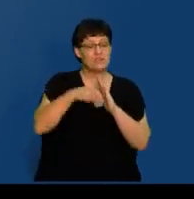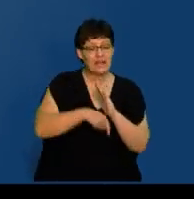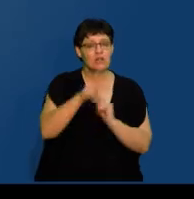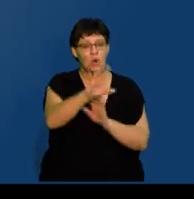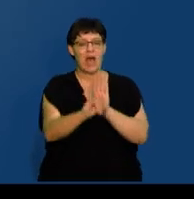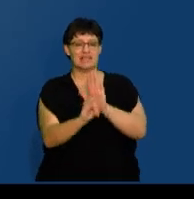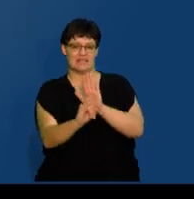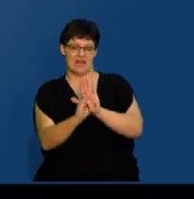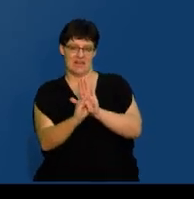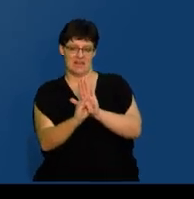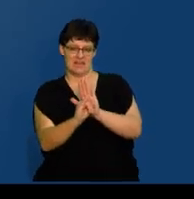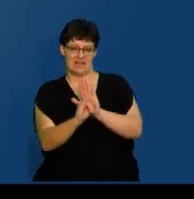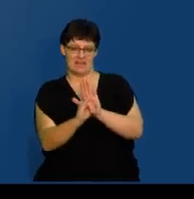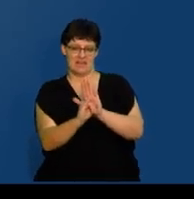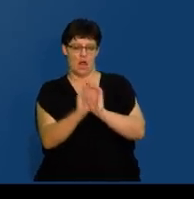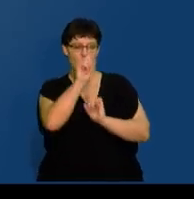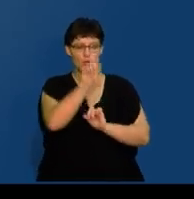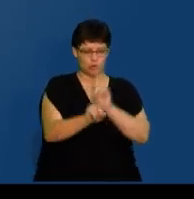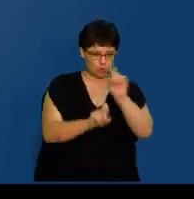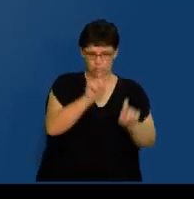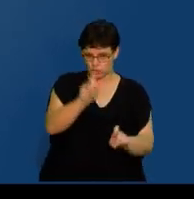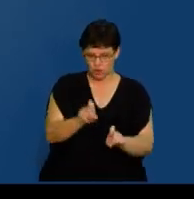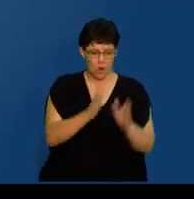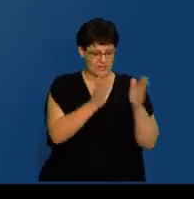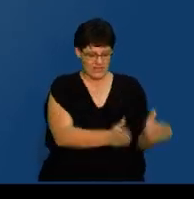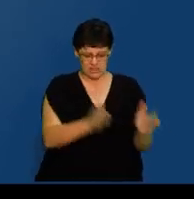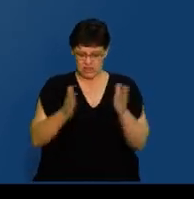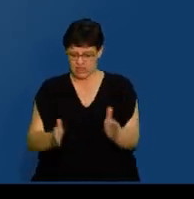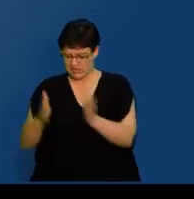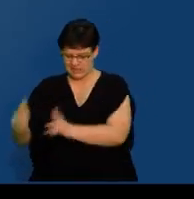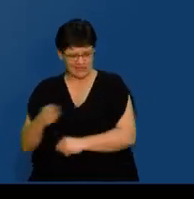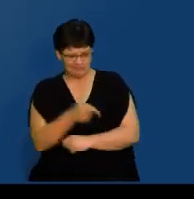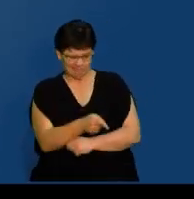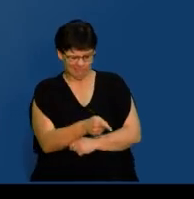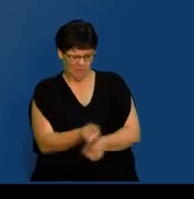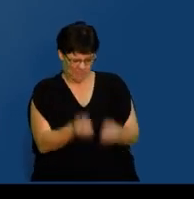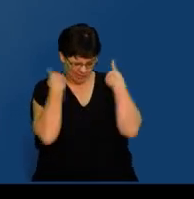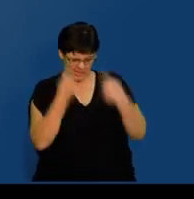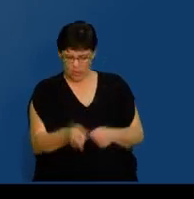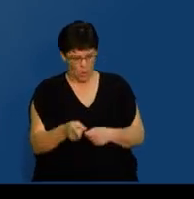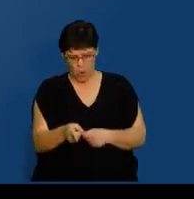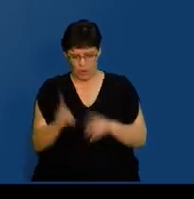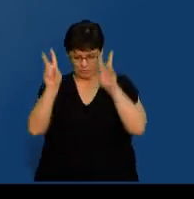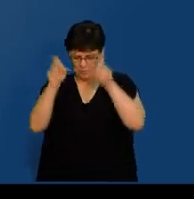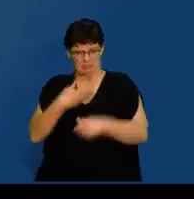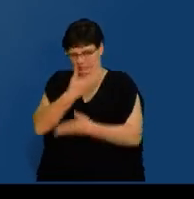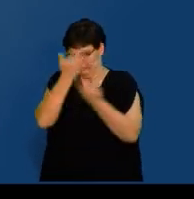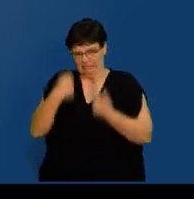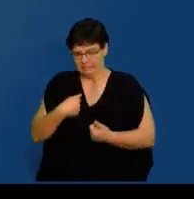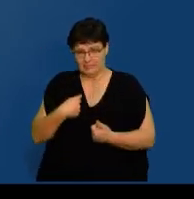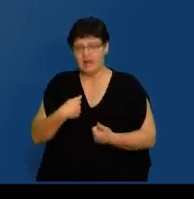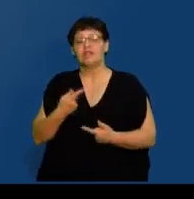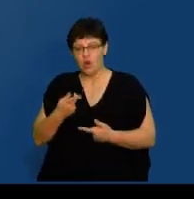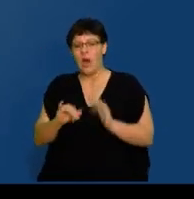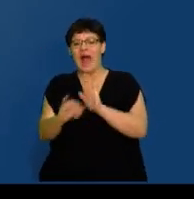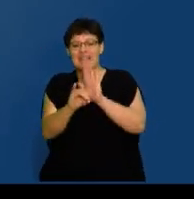identify questions or sections that you have not understood well. So sections are